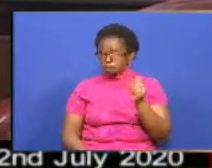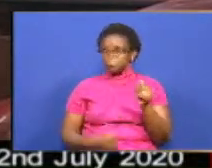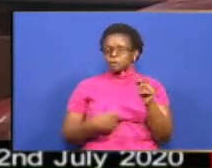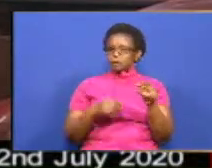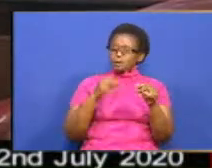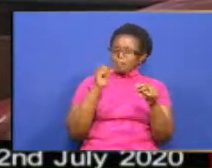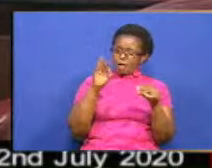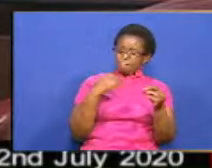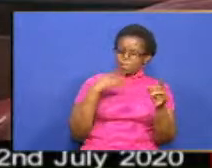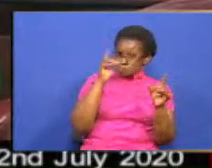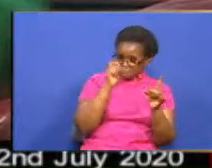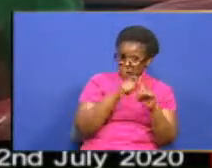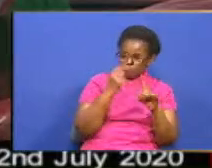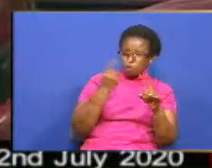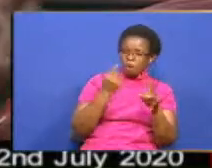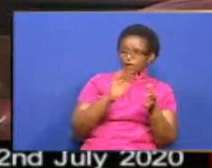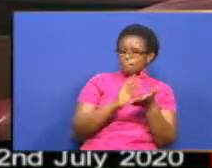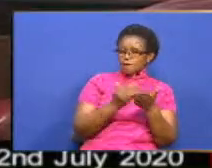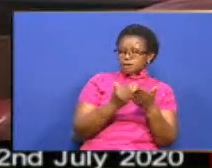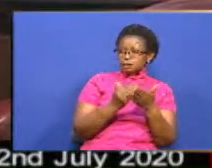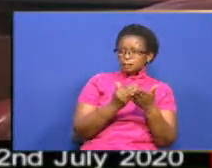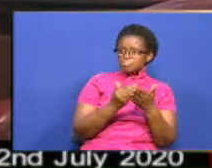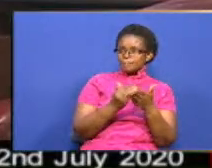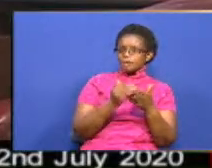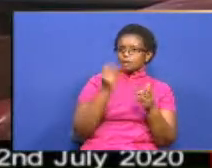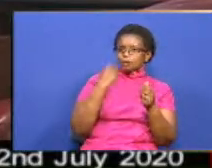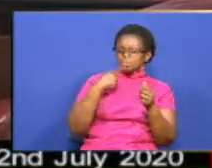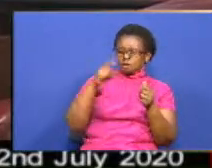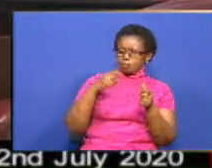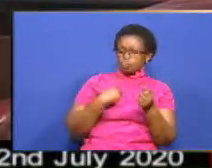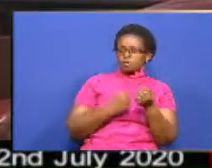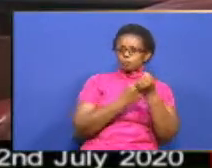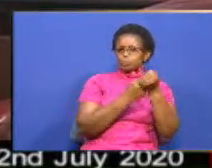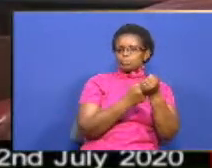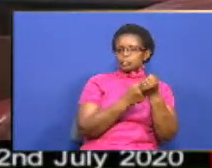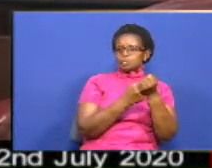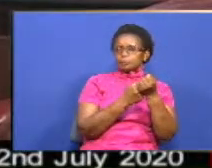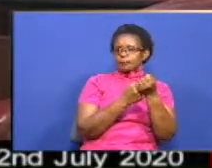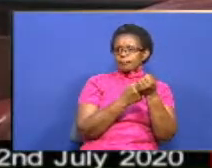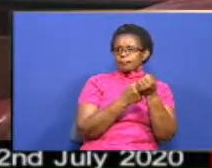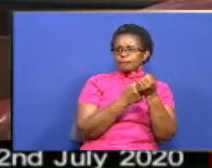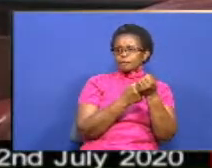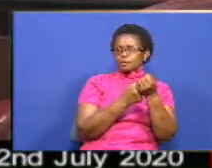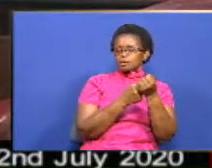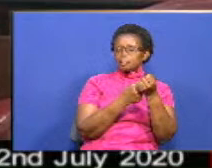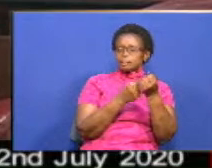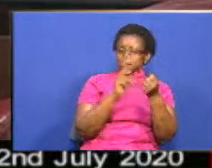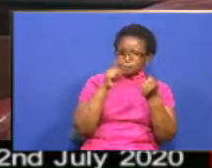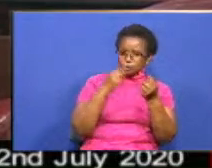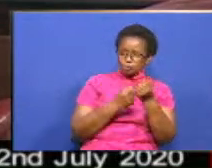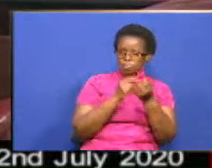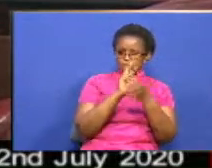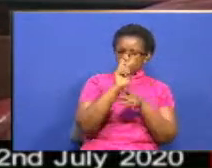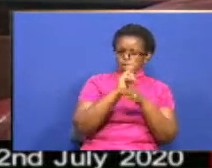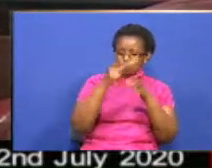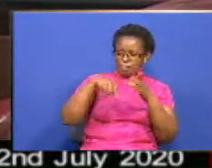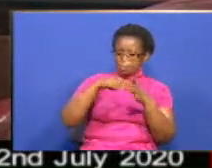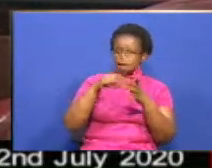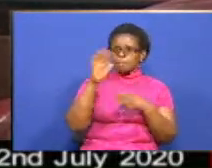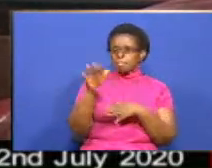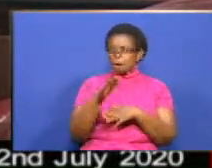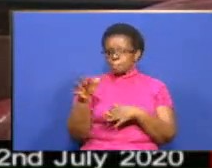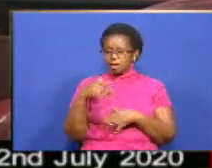specific that only funds that are supposed to be used by within the House of Parliament, then the